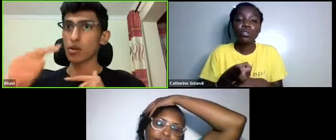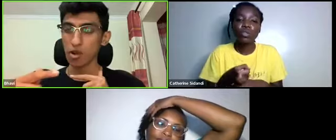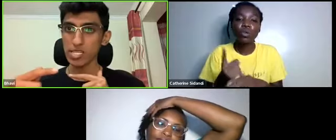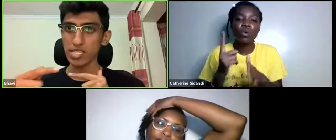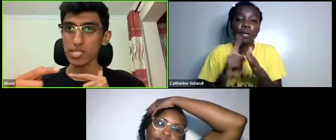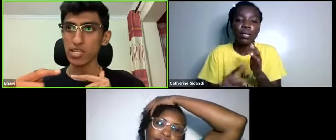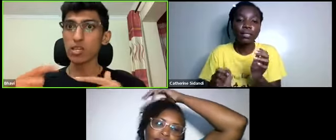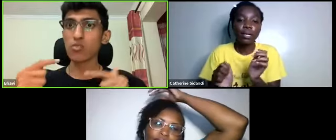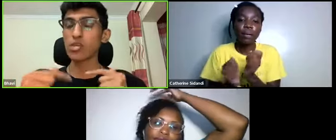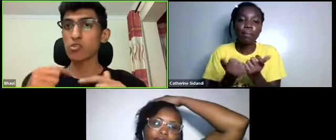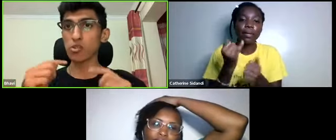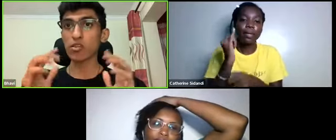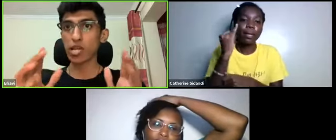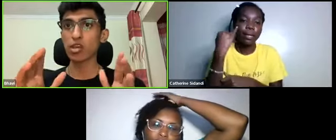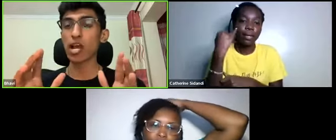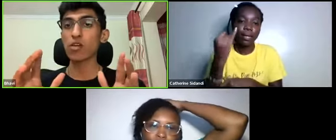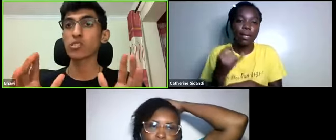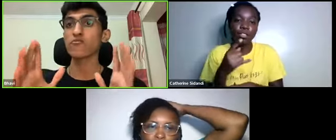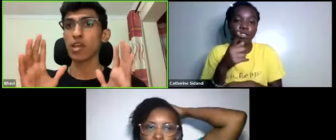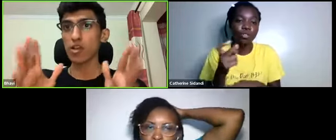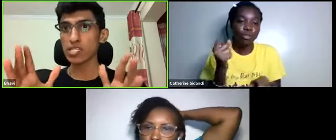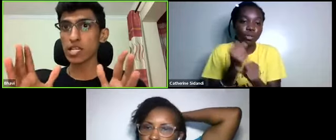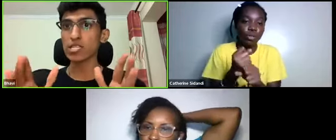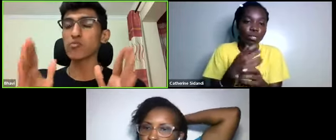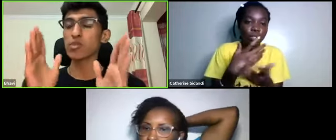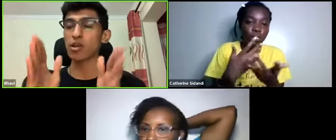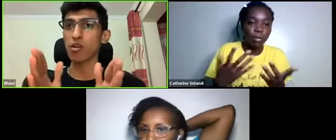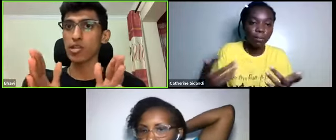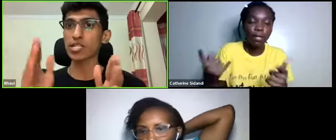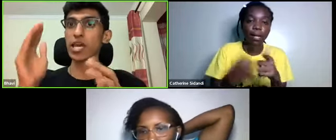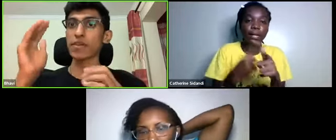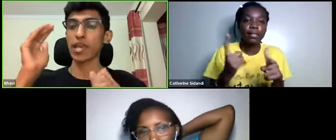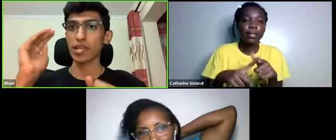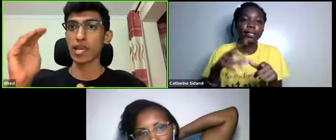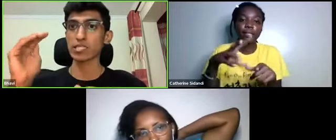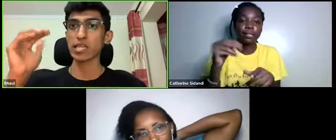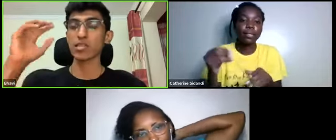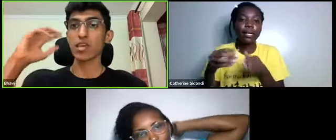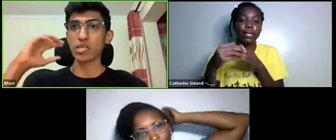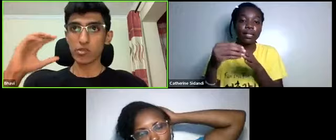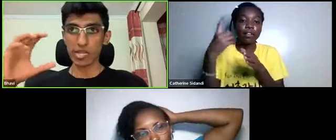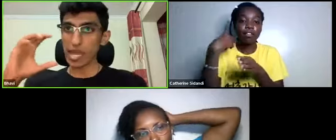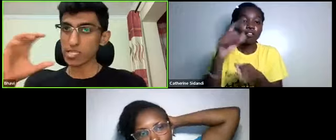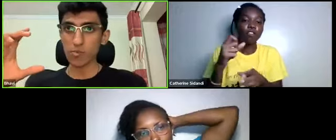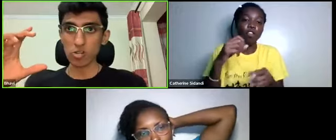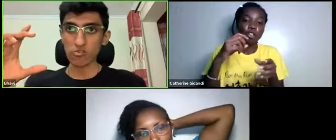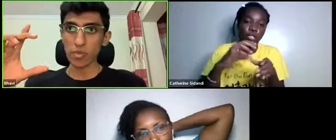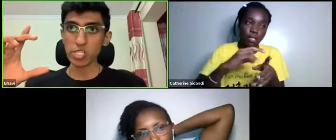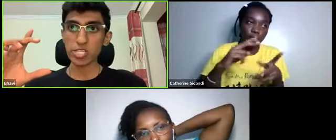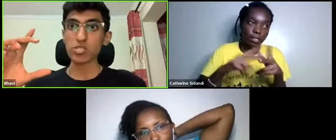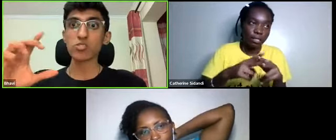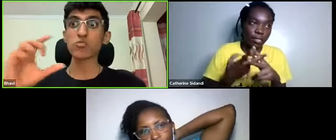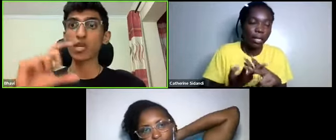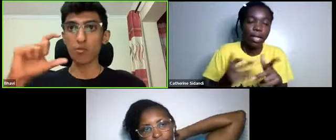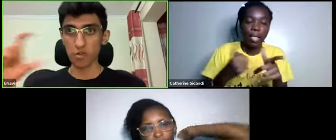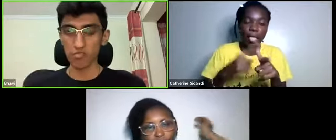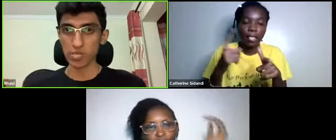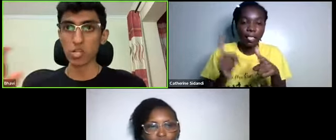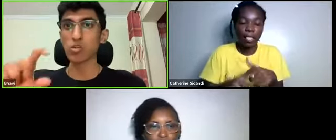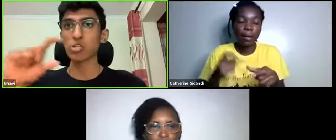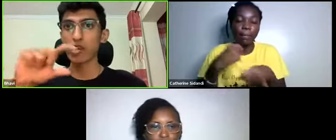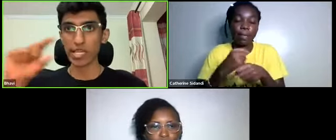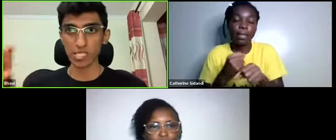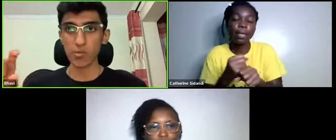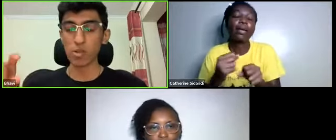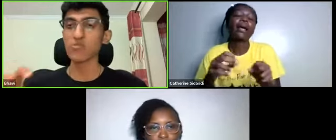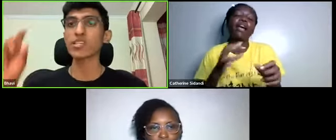we do an audit. We usually look at your account. If your account is healthy, we do an audit and then analyze that you need X amount of budget to become profitable